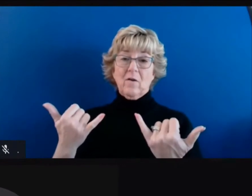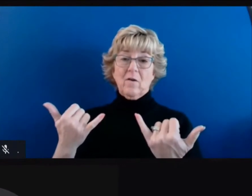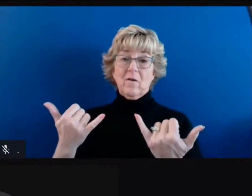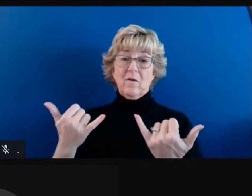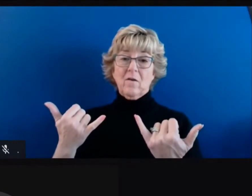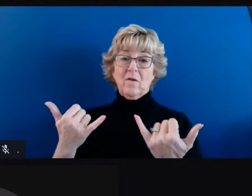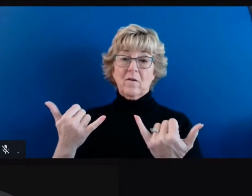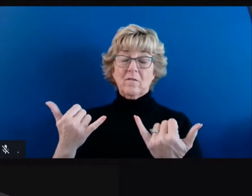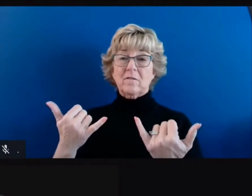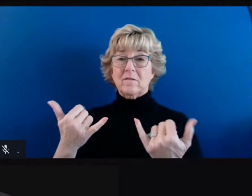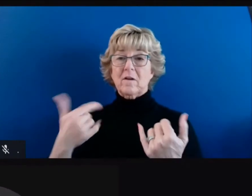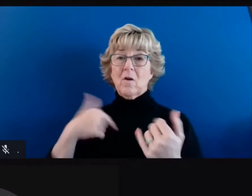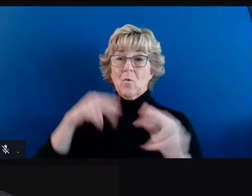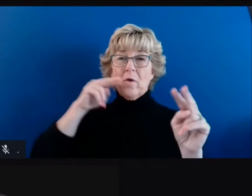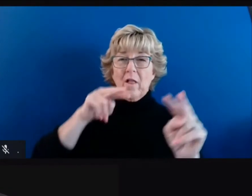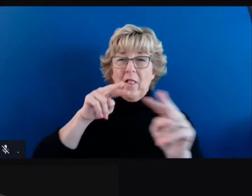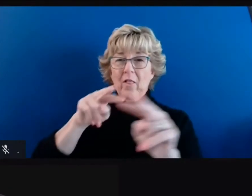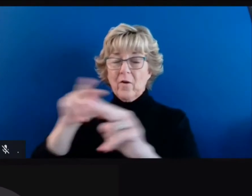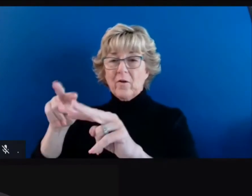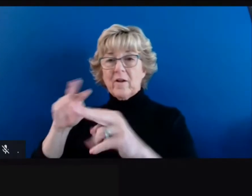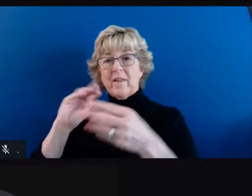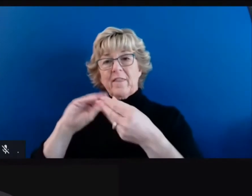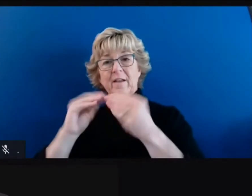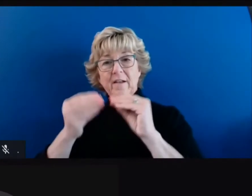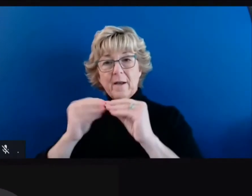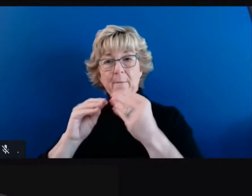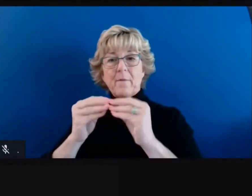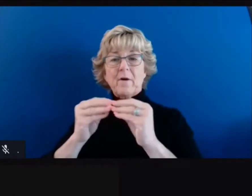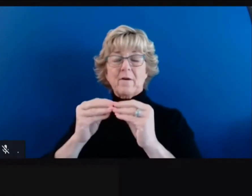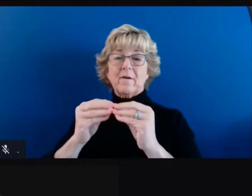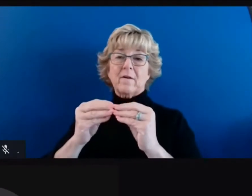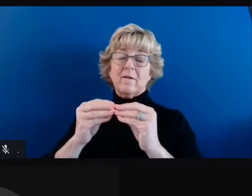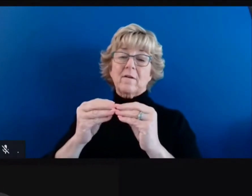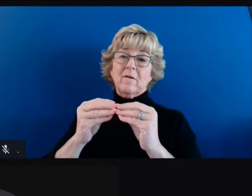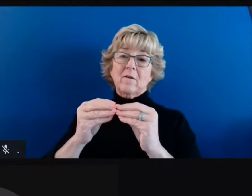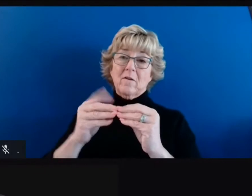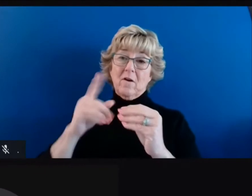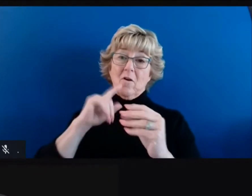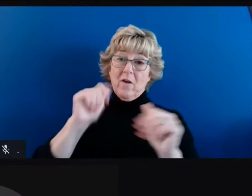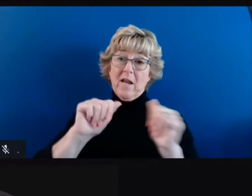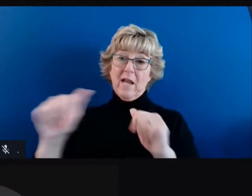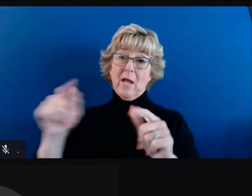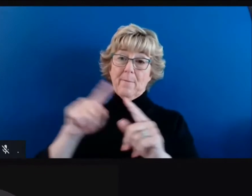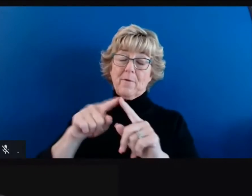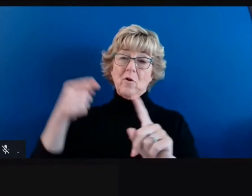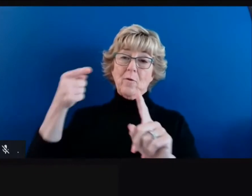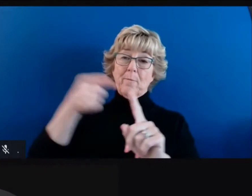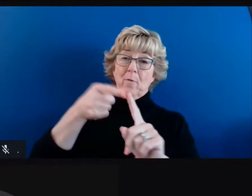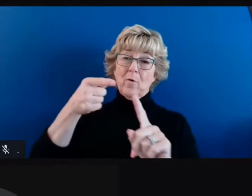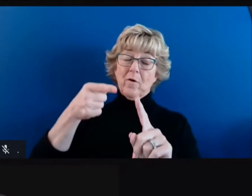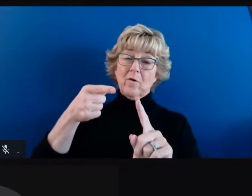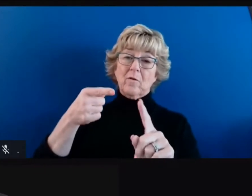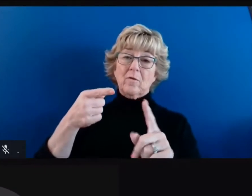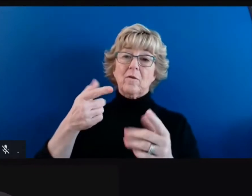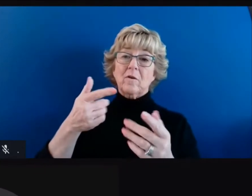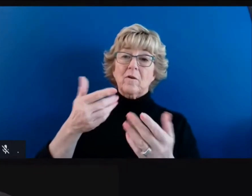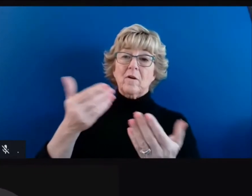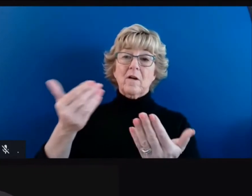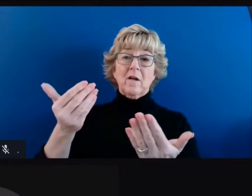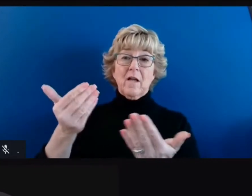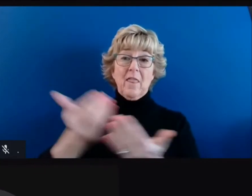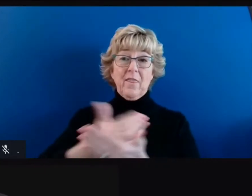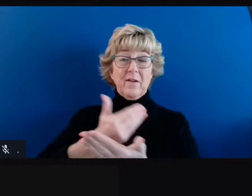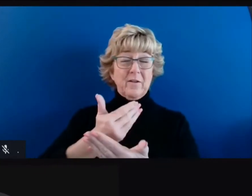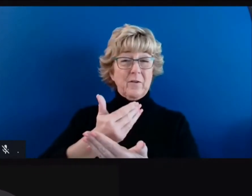time to look at the new cases coming in this part of the state, are you able to kind of pinpoint where, the new transmission is